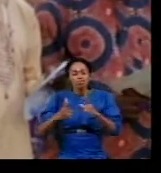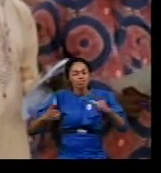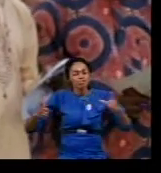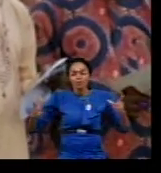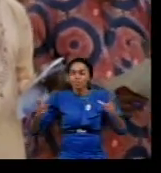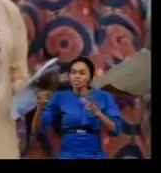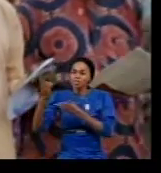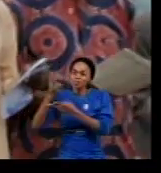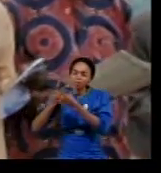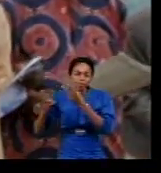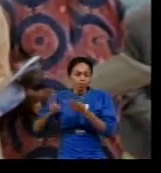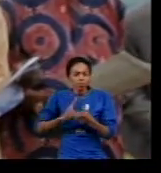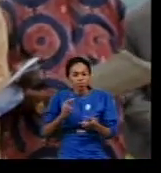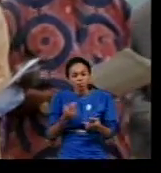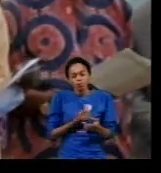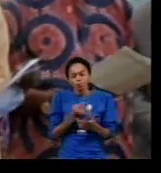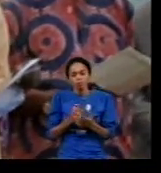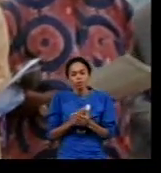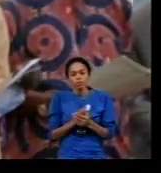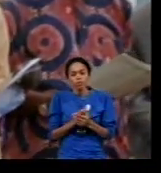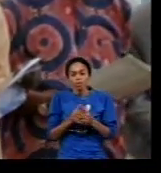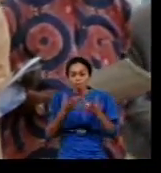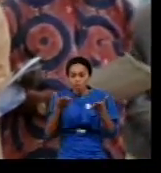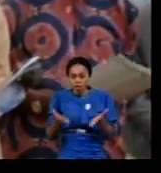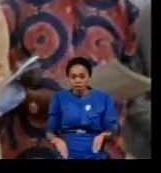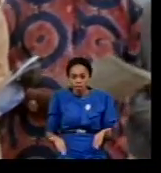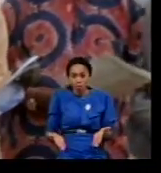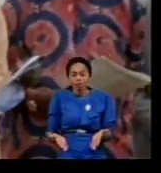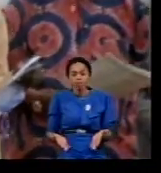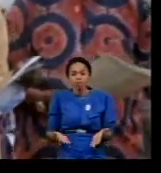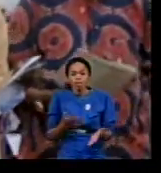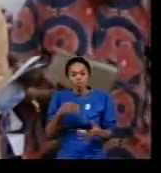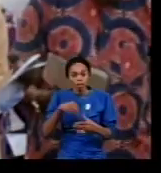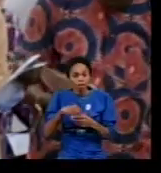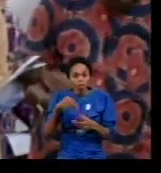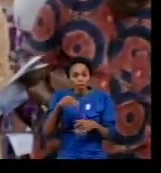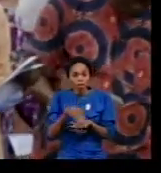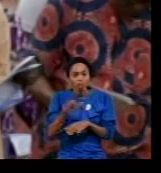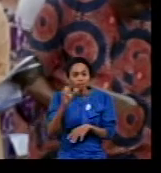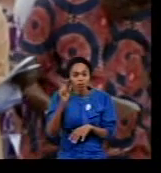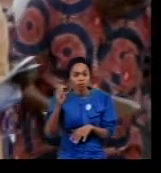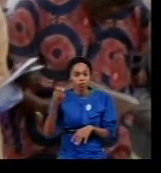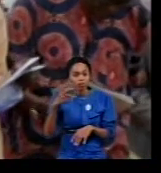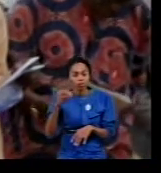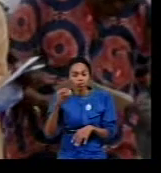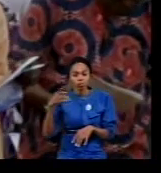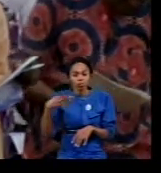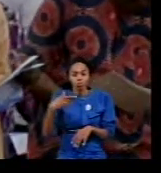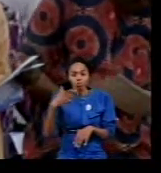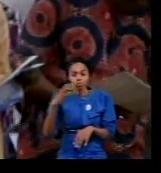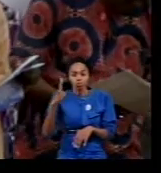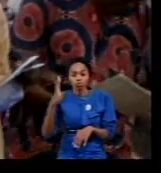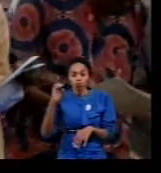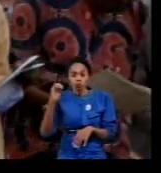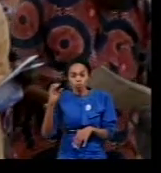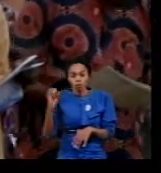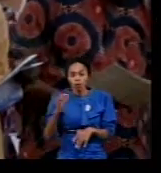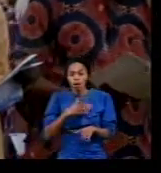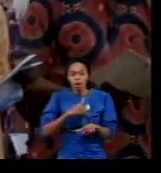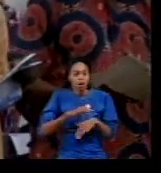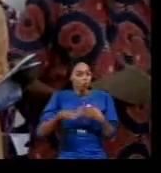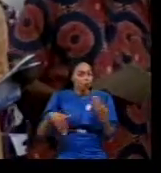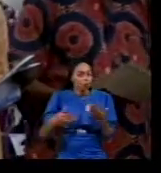him directly. When the Lord calls us, there's no missing of the words. And there's no doubt about or dilly-dallying about it. He calls